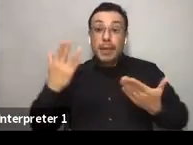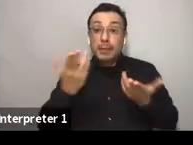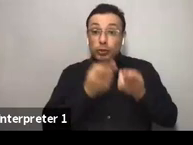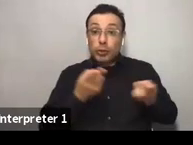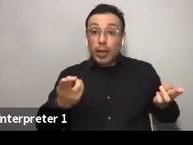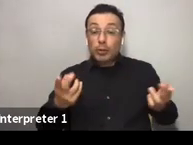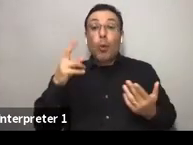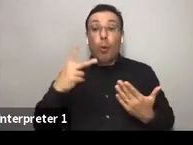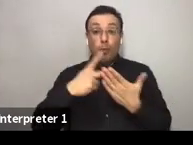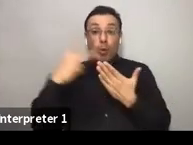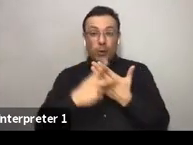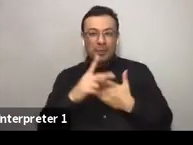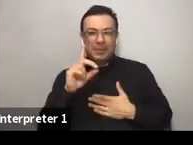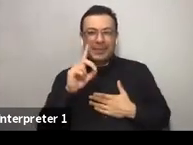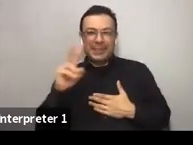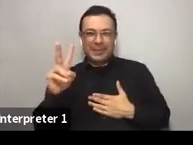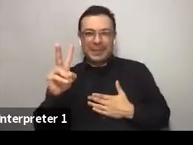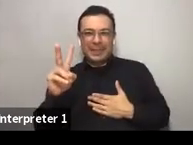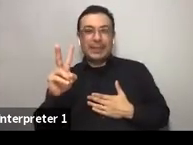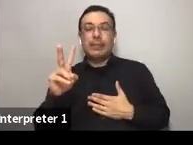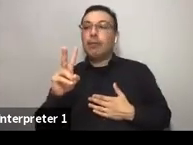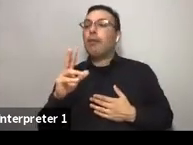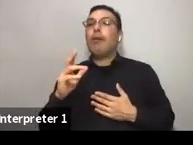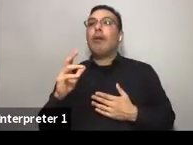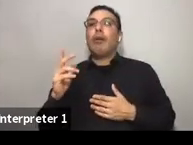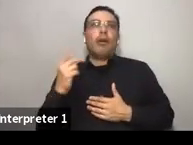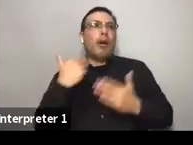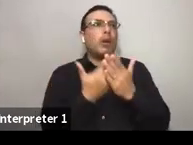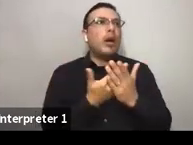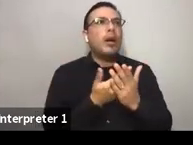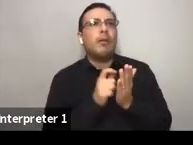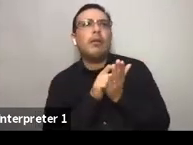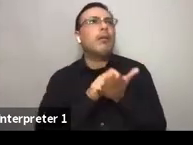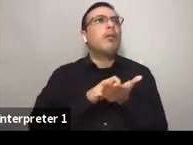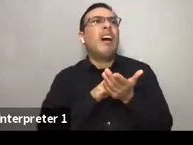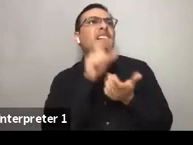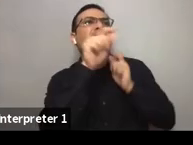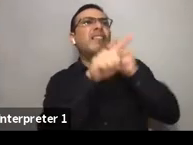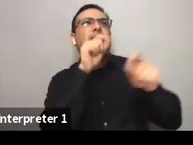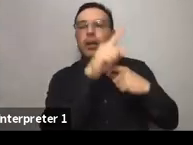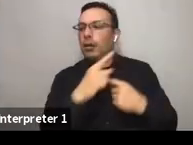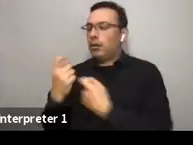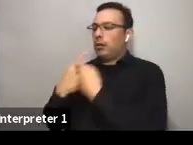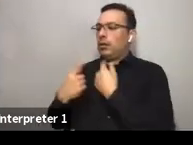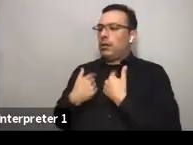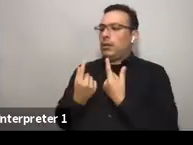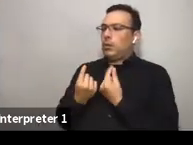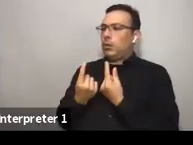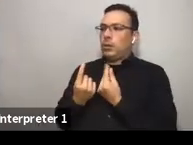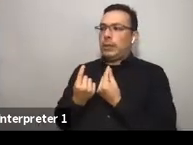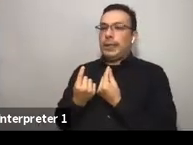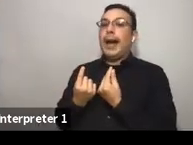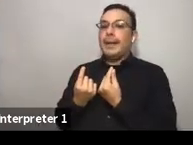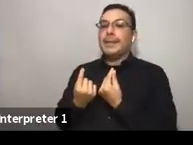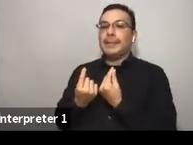when there's been like a homicide in the community, asking questions. So NISCATIV has tons of great